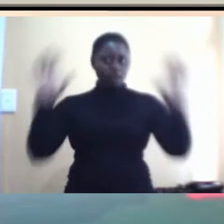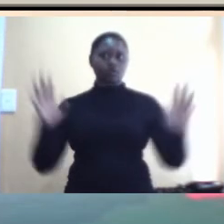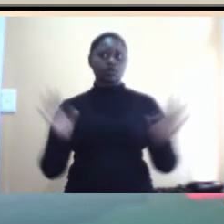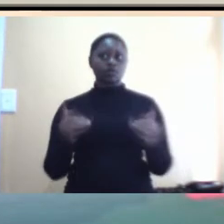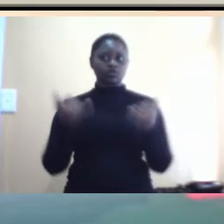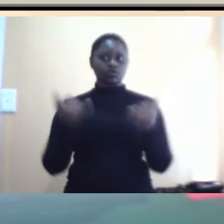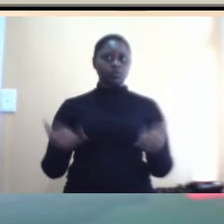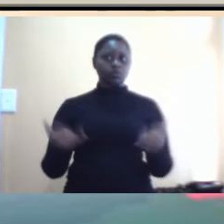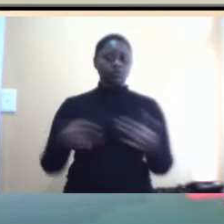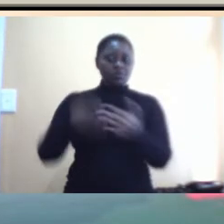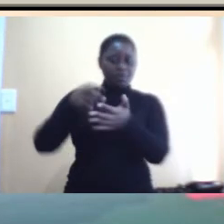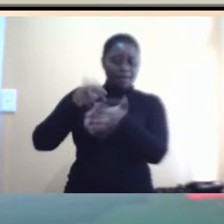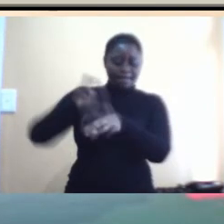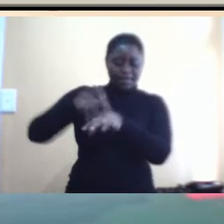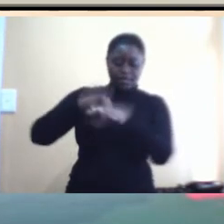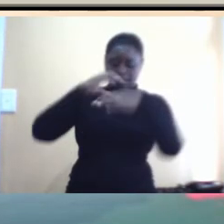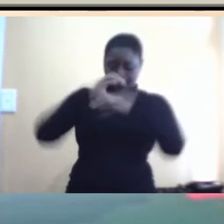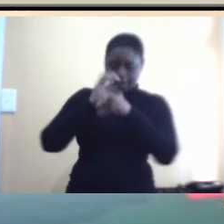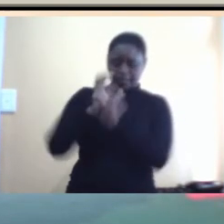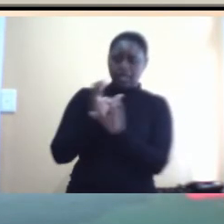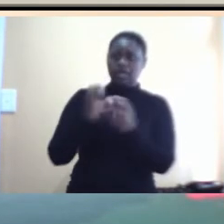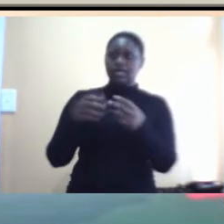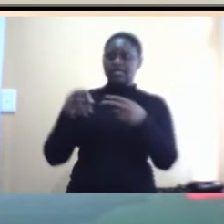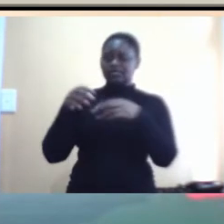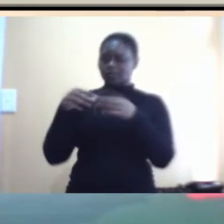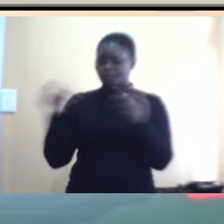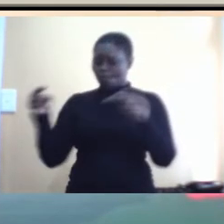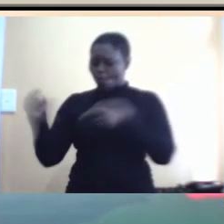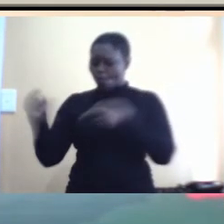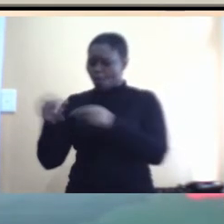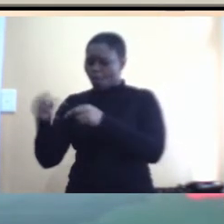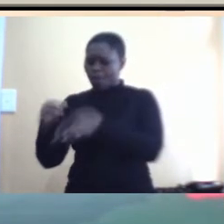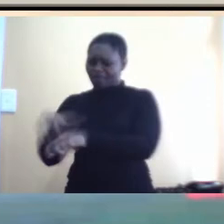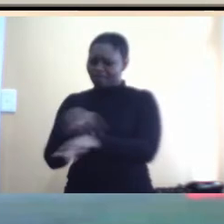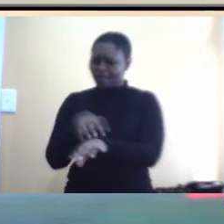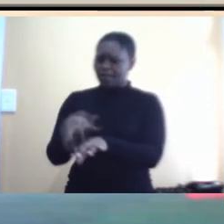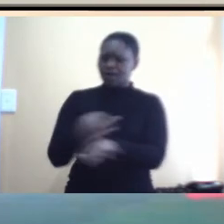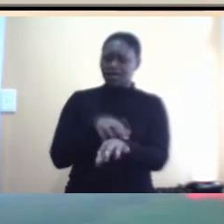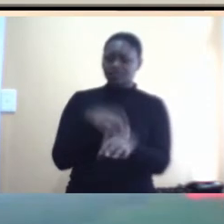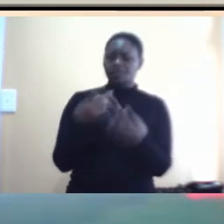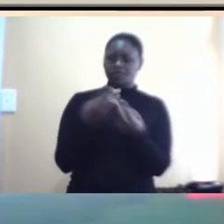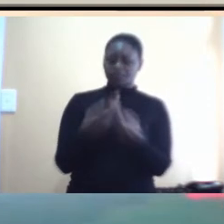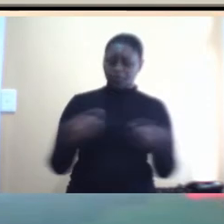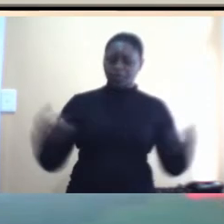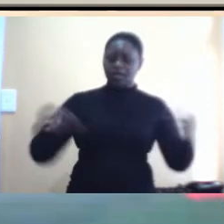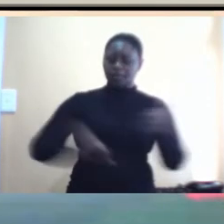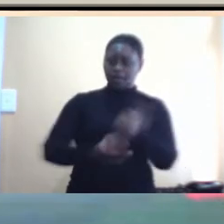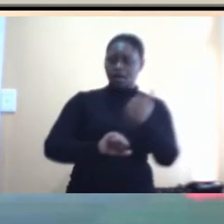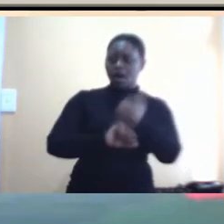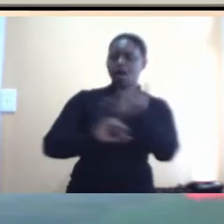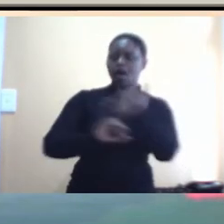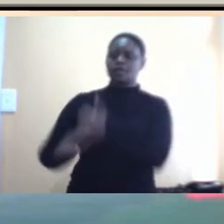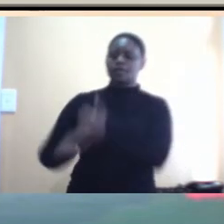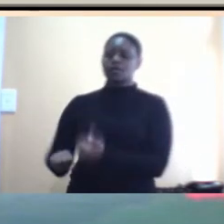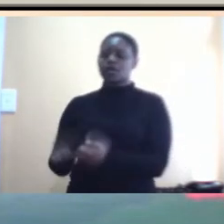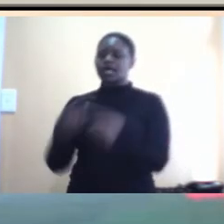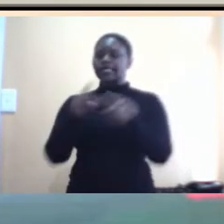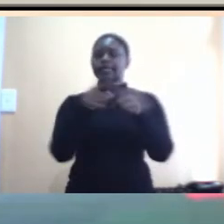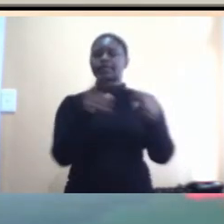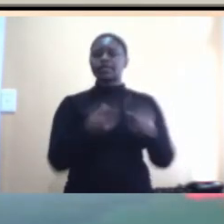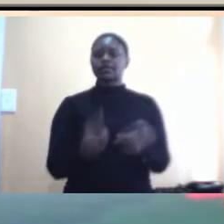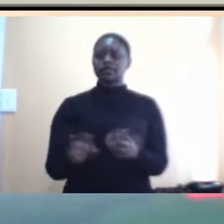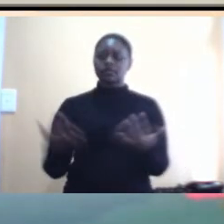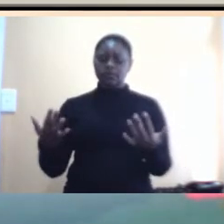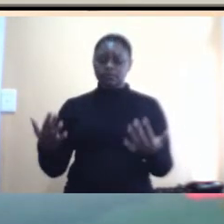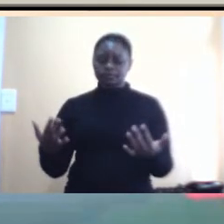need to pay attention in growing small-scale farmers in terms of the material support across various